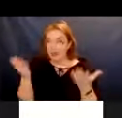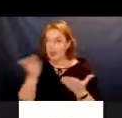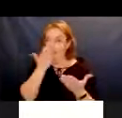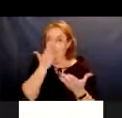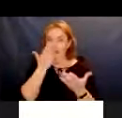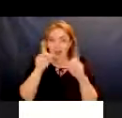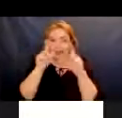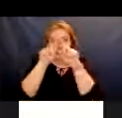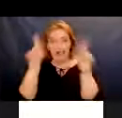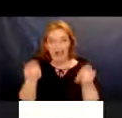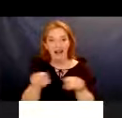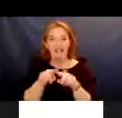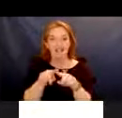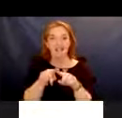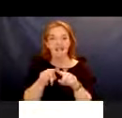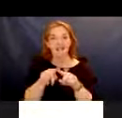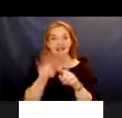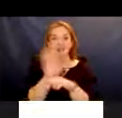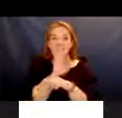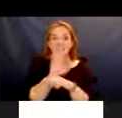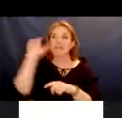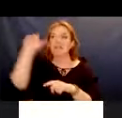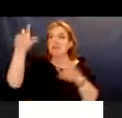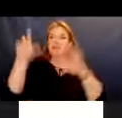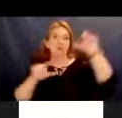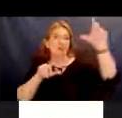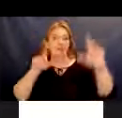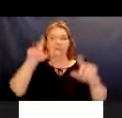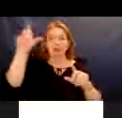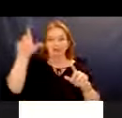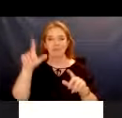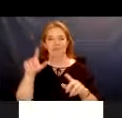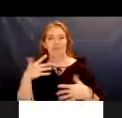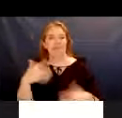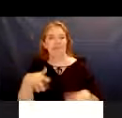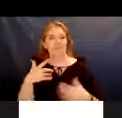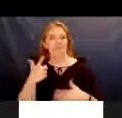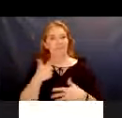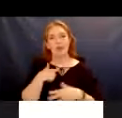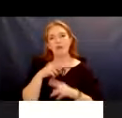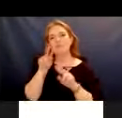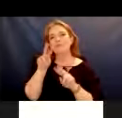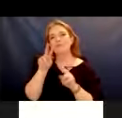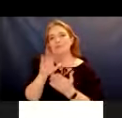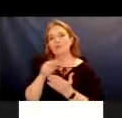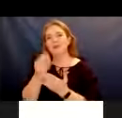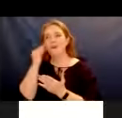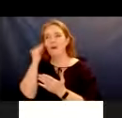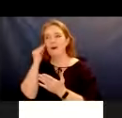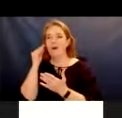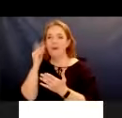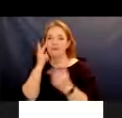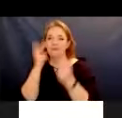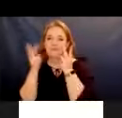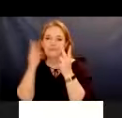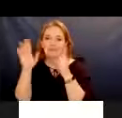Boise, and it reminds me of, you know, looking forward to the signage when I go home, because the language